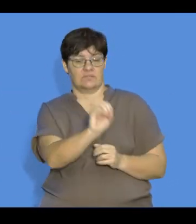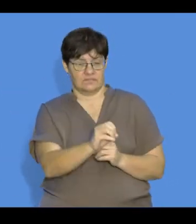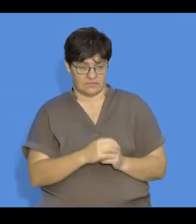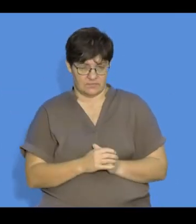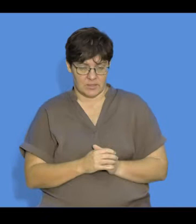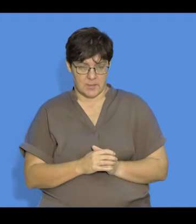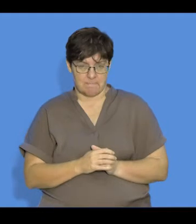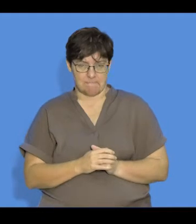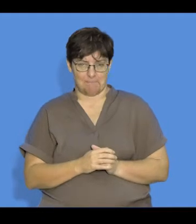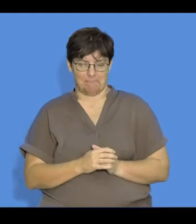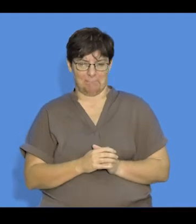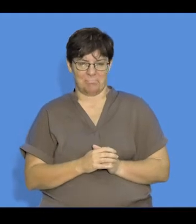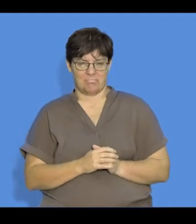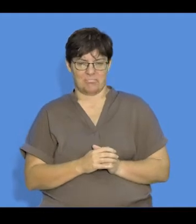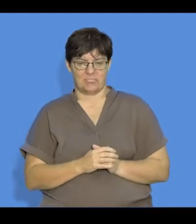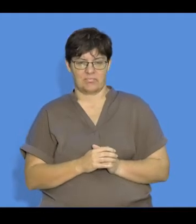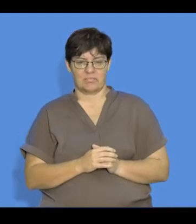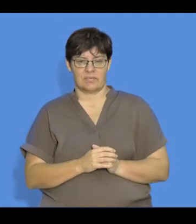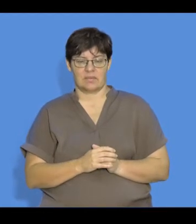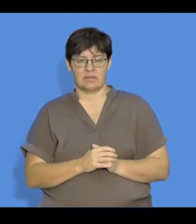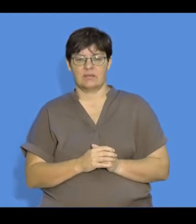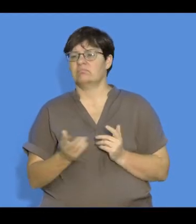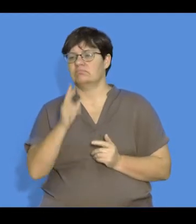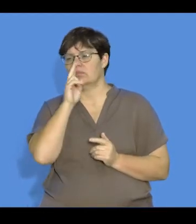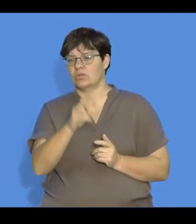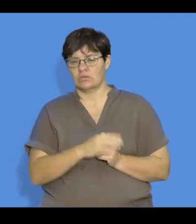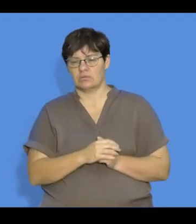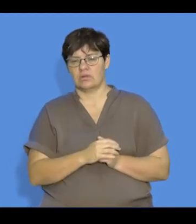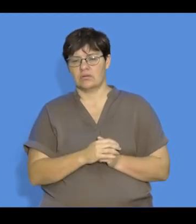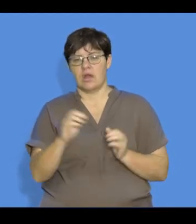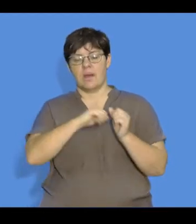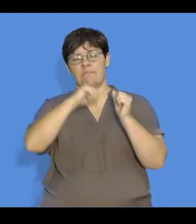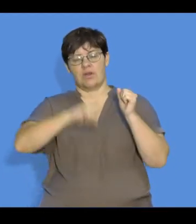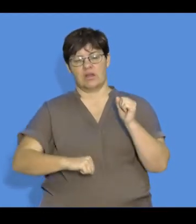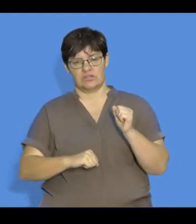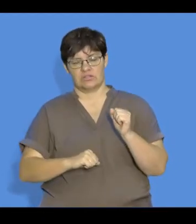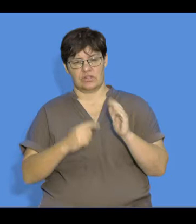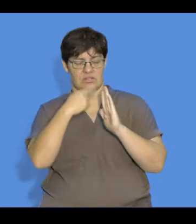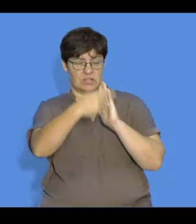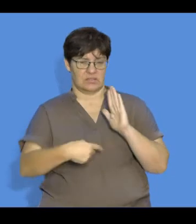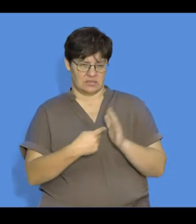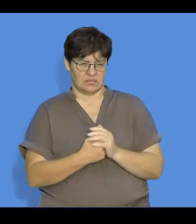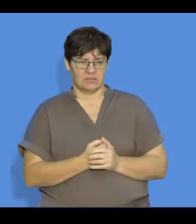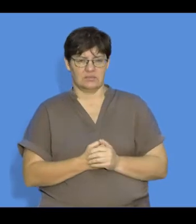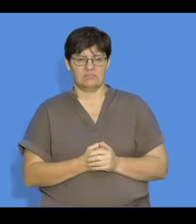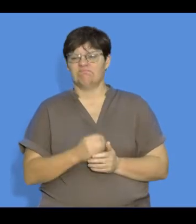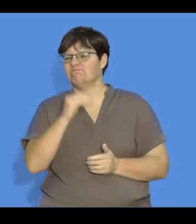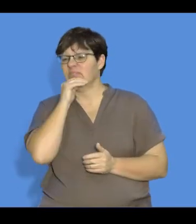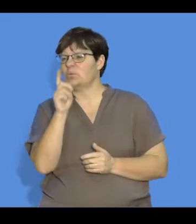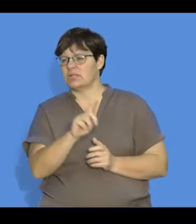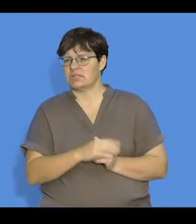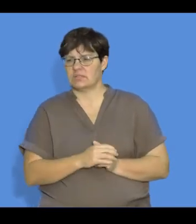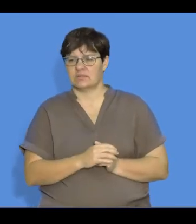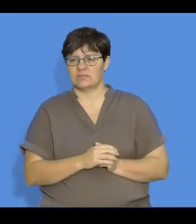those resistors that are connected in series. Right. Now, let's look at a branch circuit. Now, the term